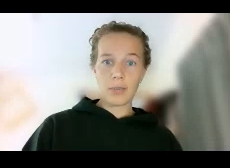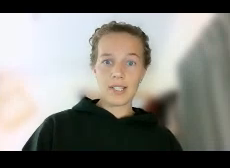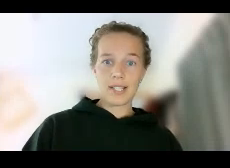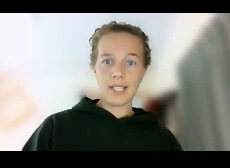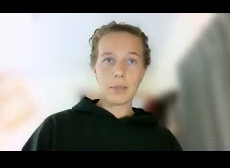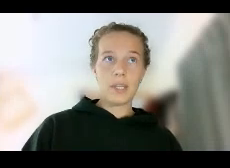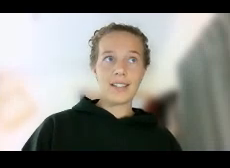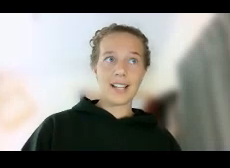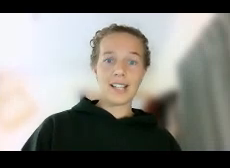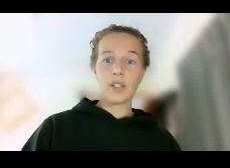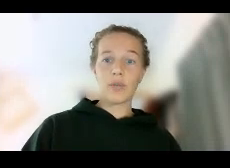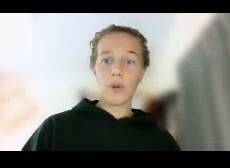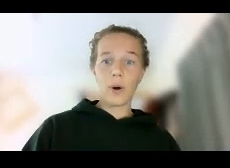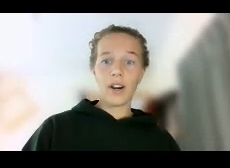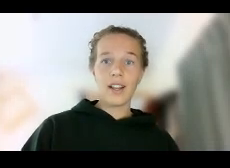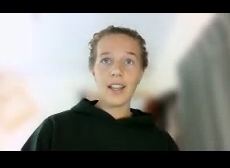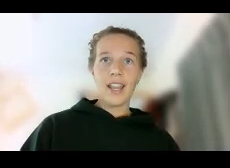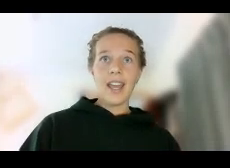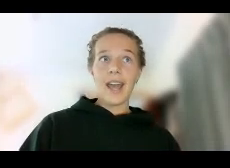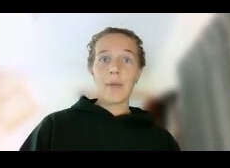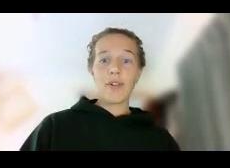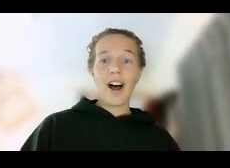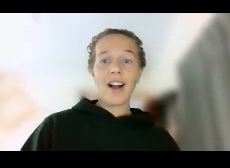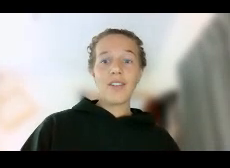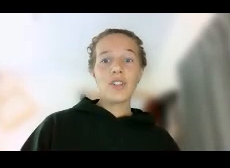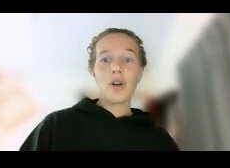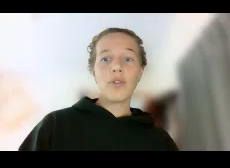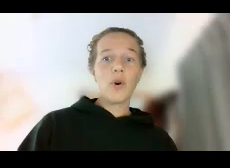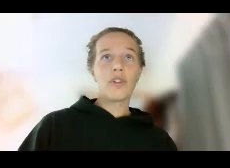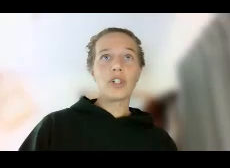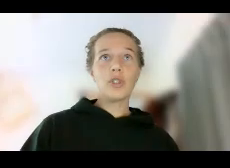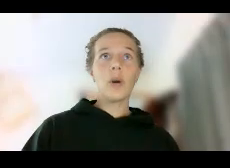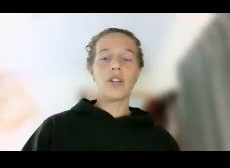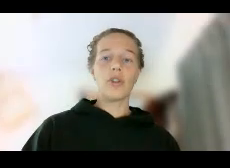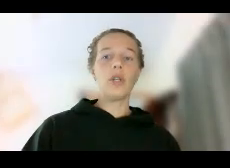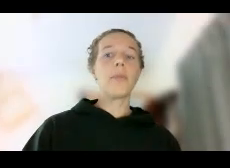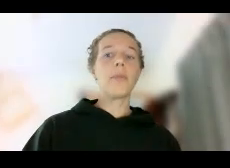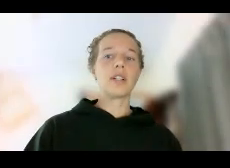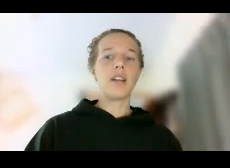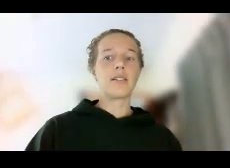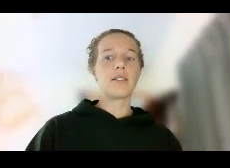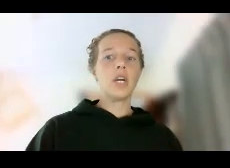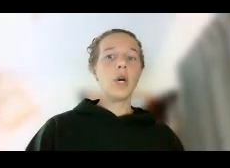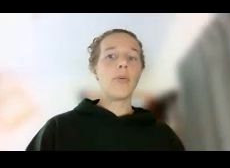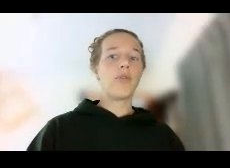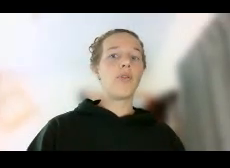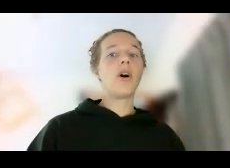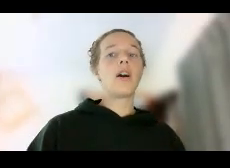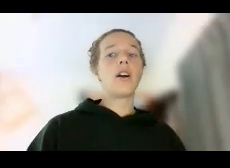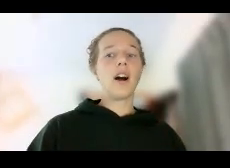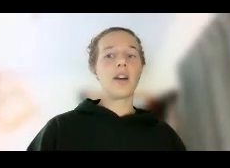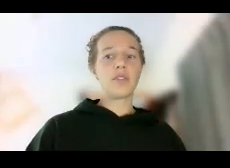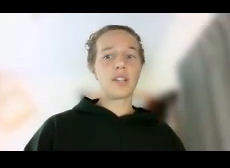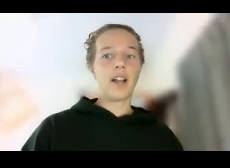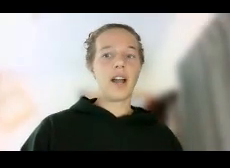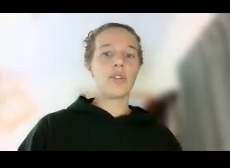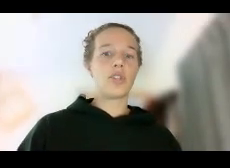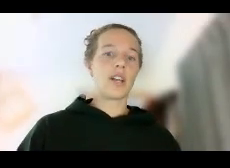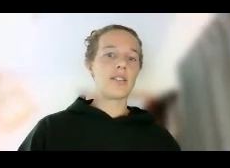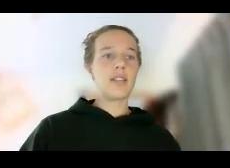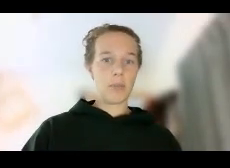smelt fishery in BC that peaked in 1904 with harvest of over 230 metric tons before